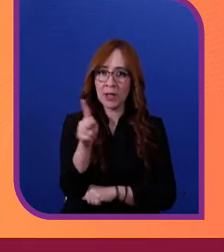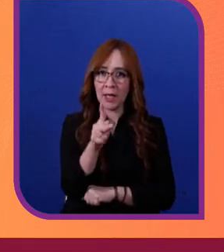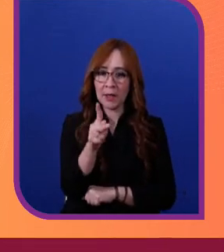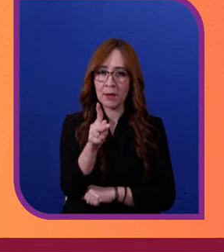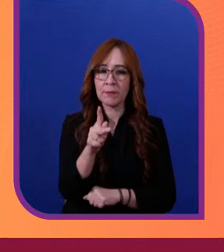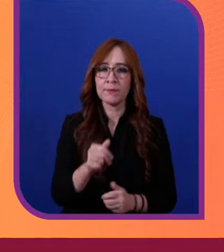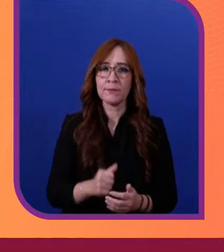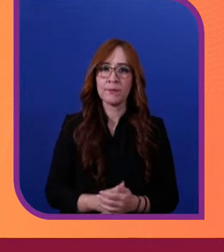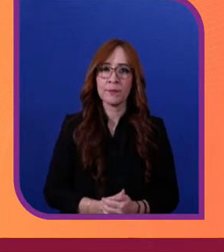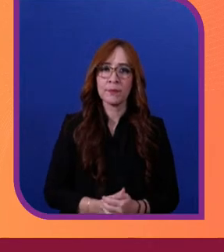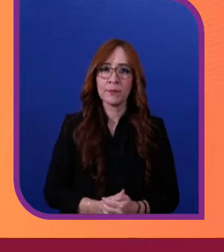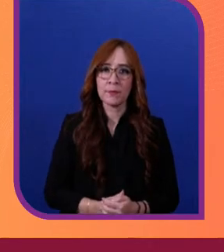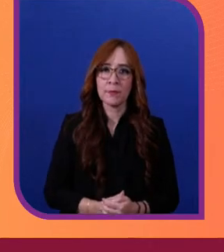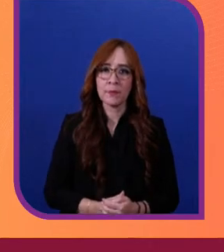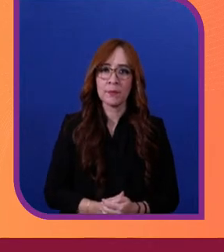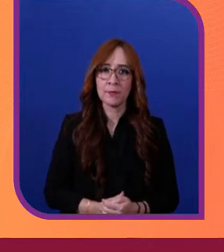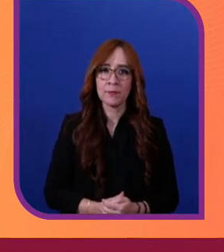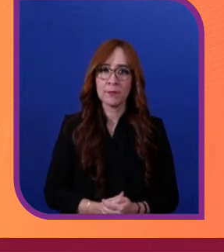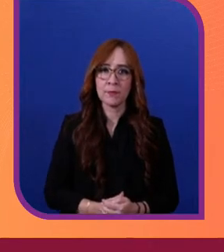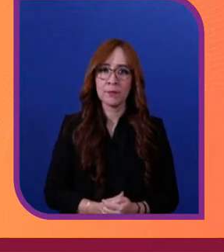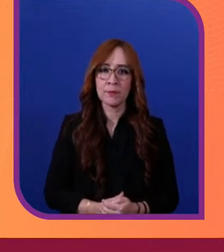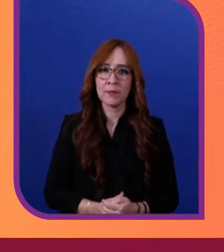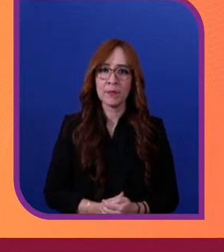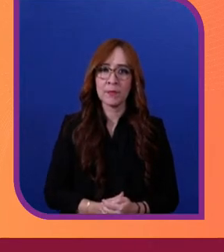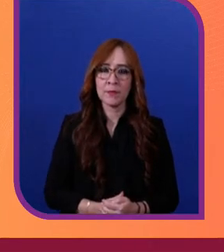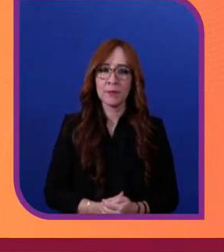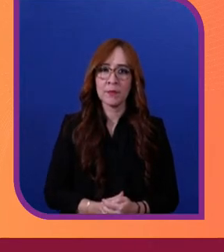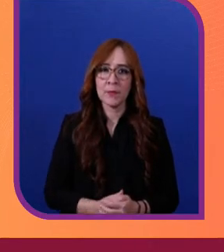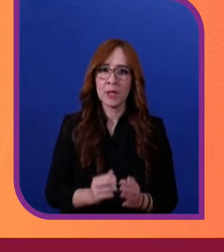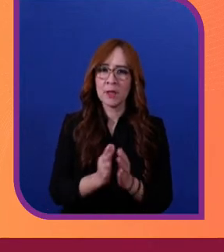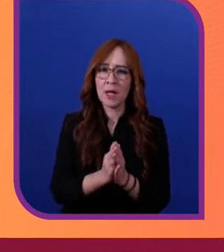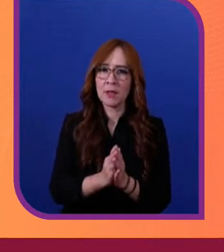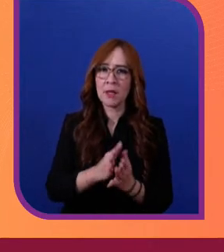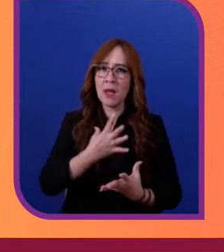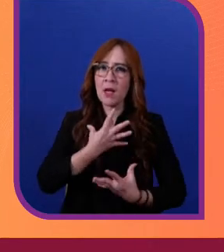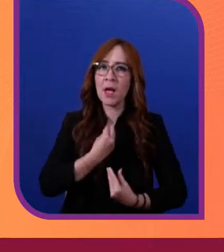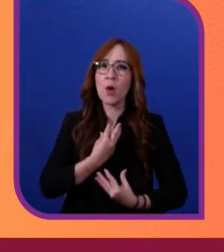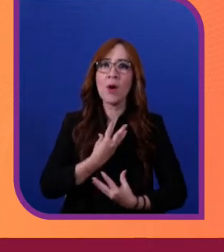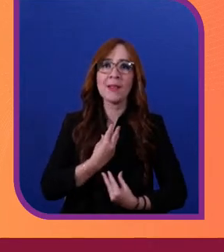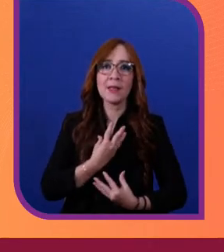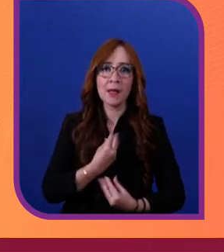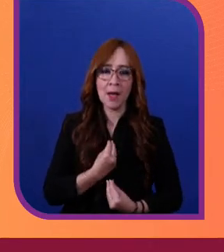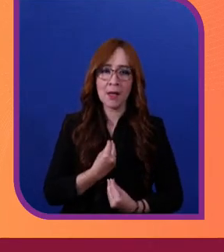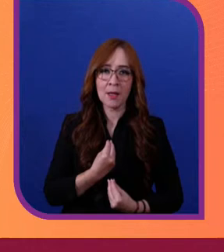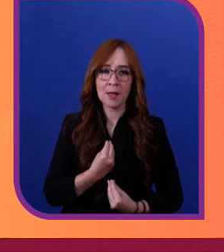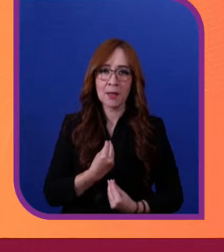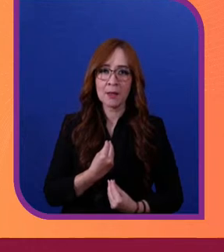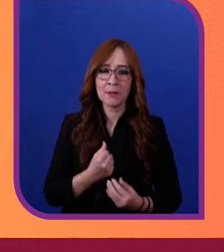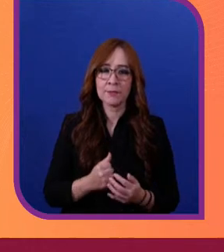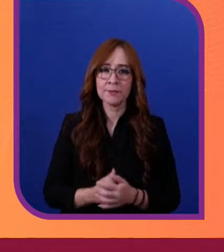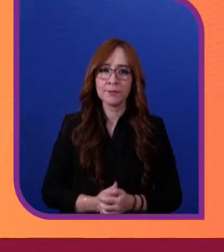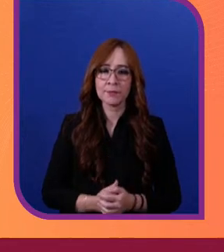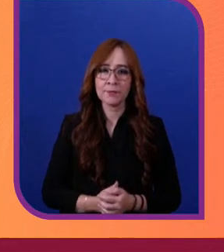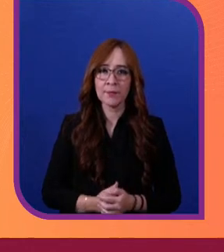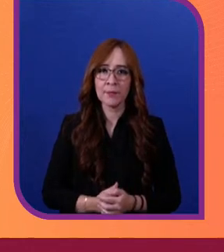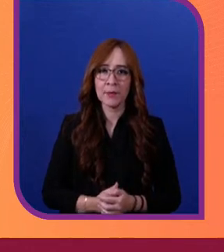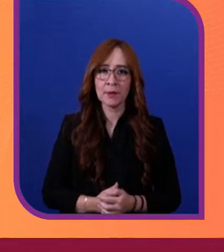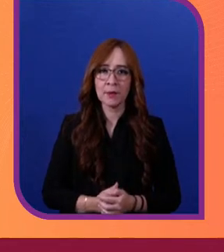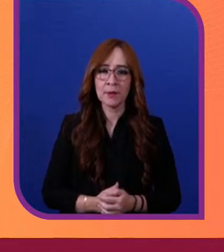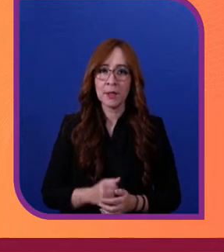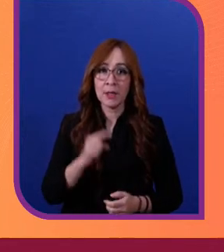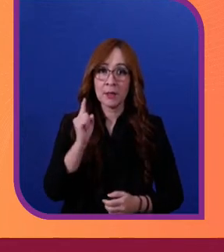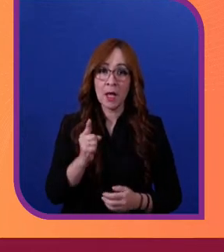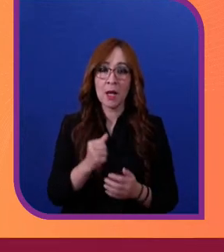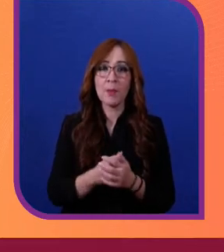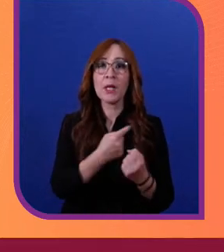Bangka Belitung by providing edisi instrument stroke government grants and the other support How to enhance The